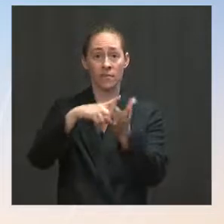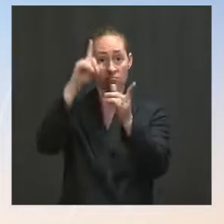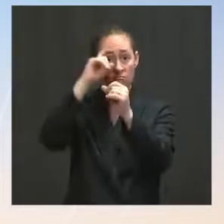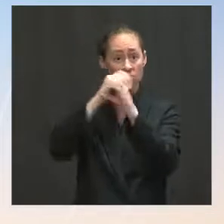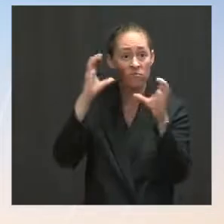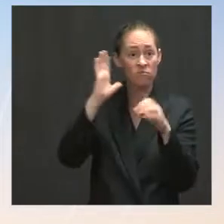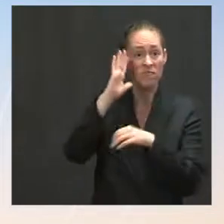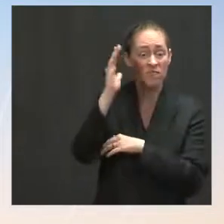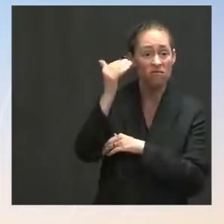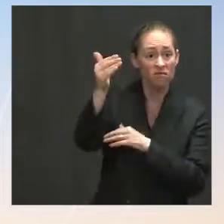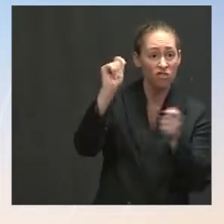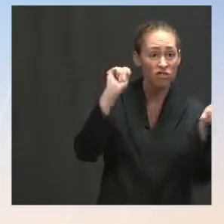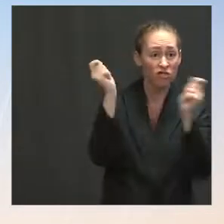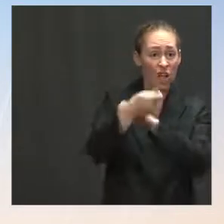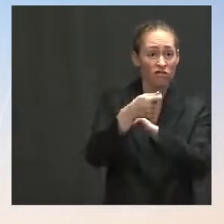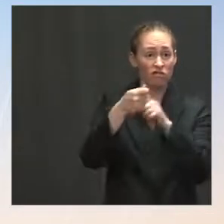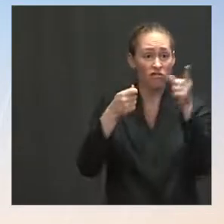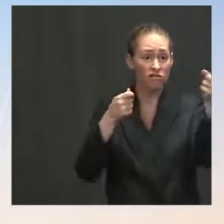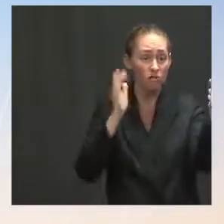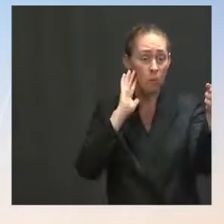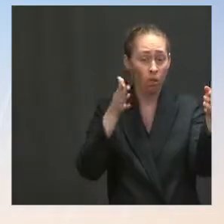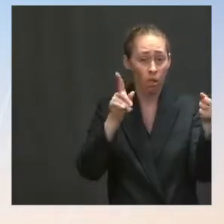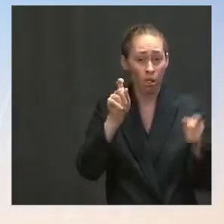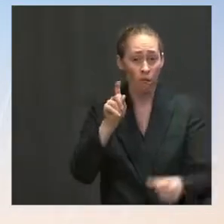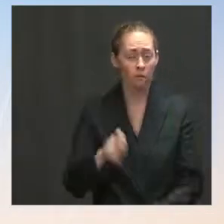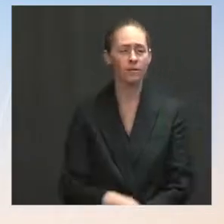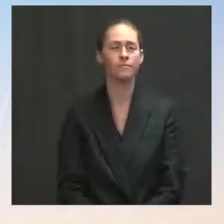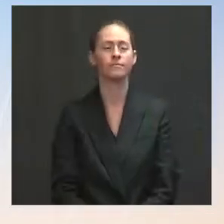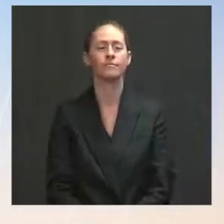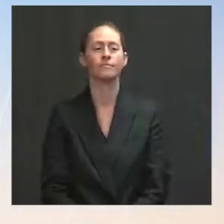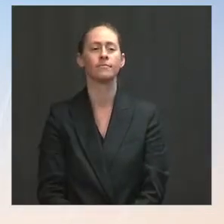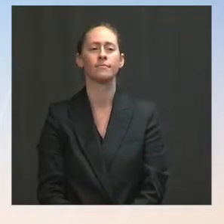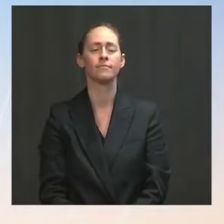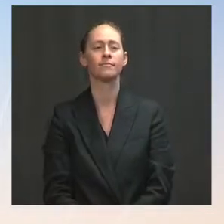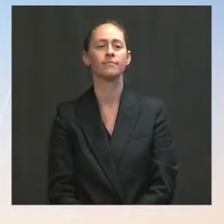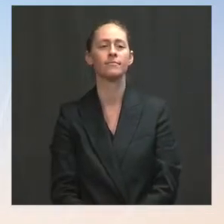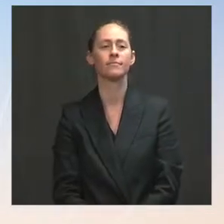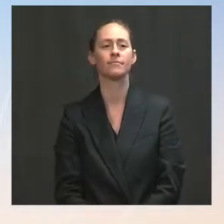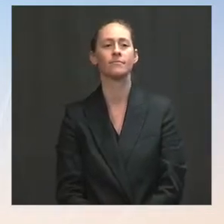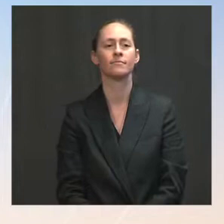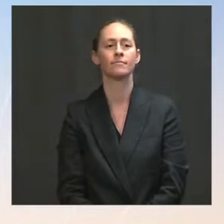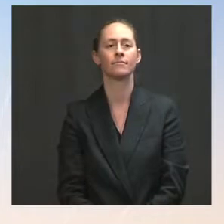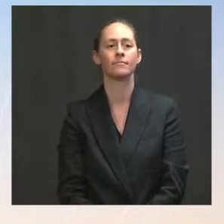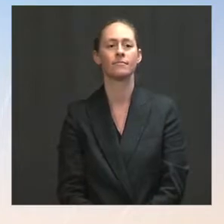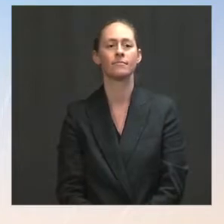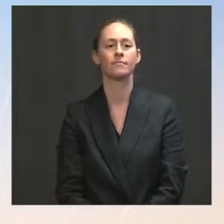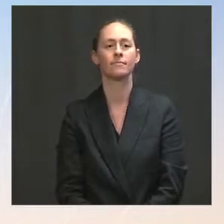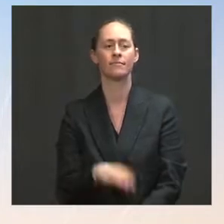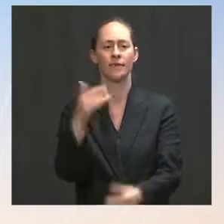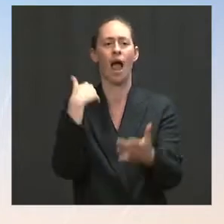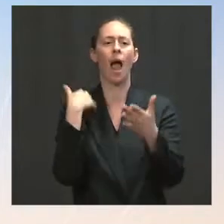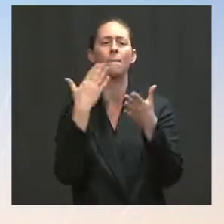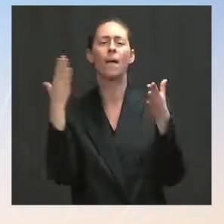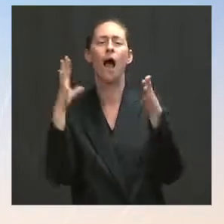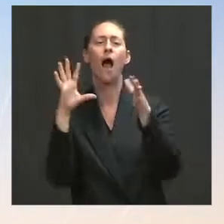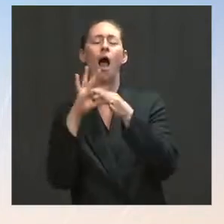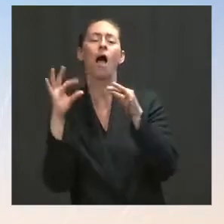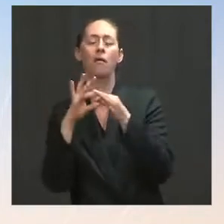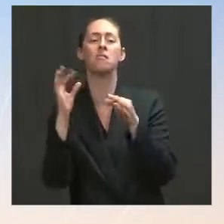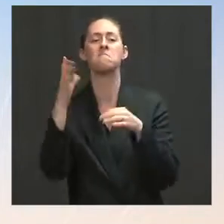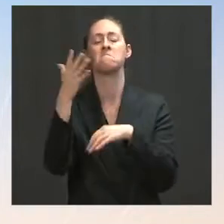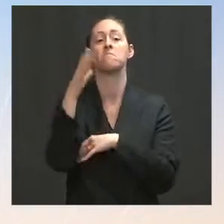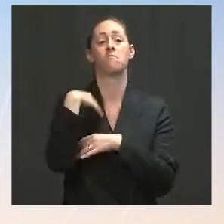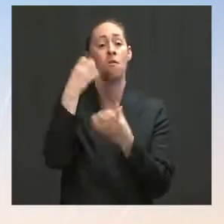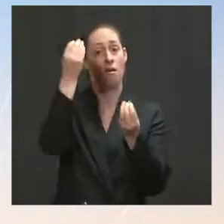here? Well, I will say first, and I meant to say this in response to Jonathan, but there's every indication that yesterday's